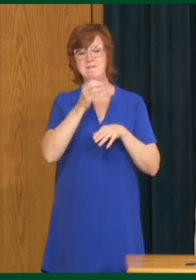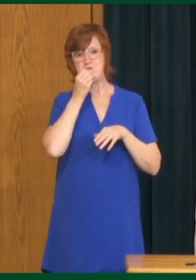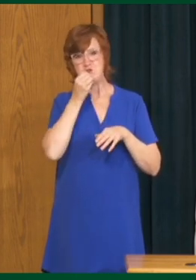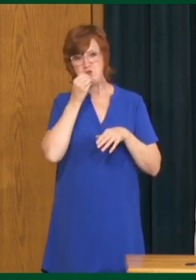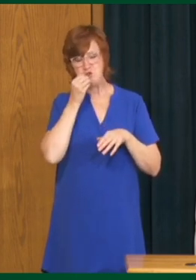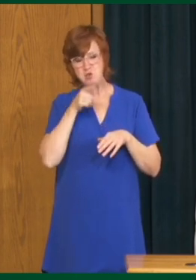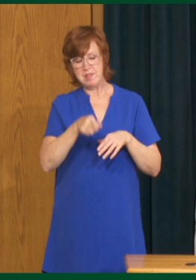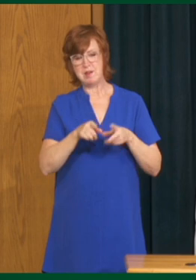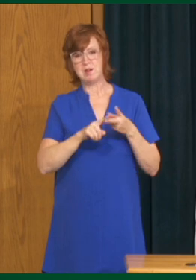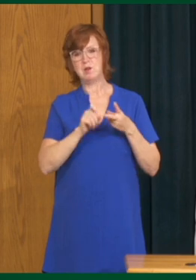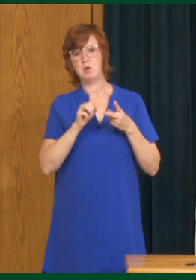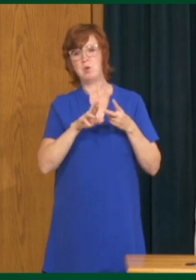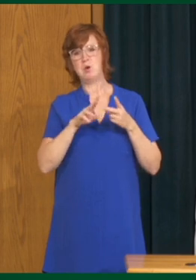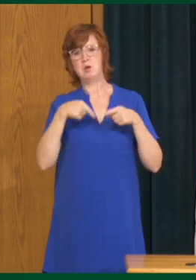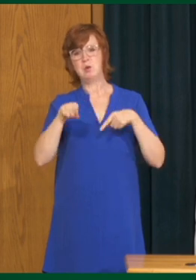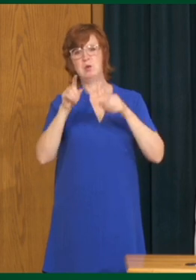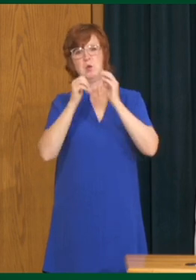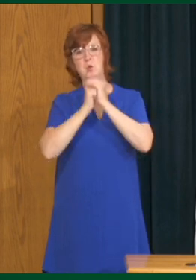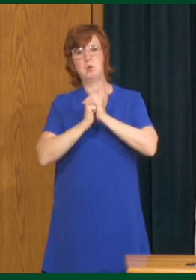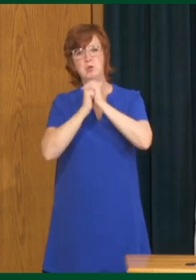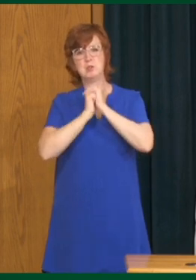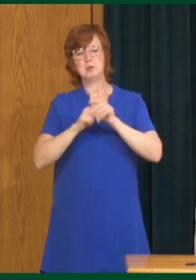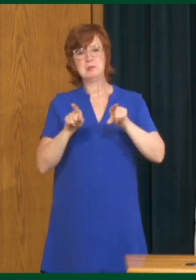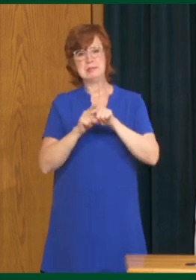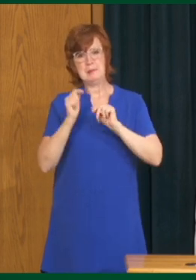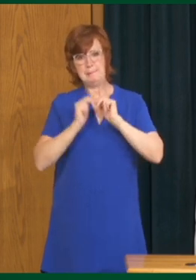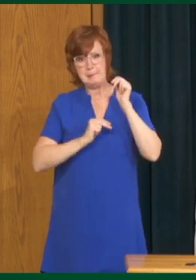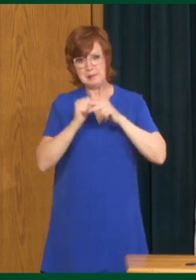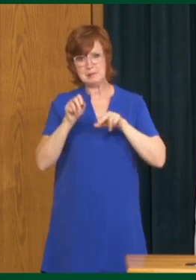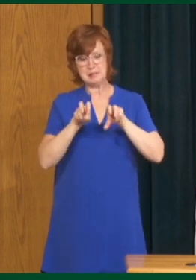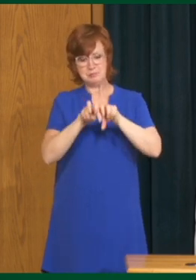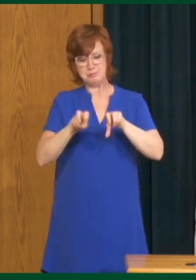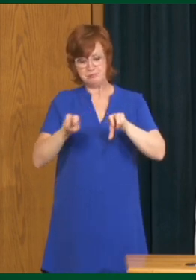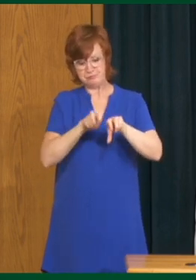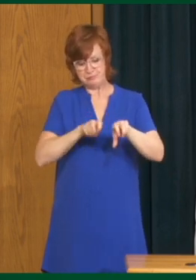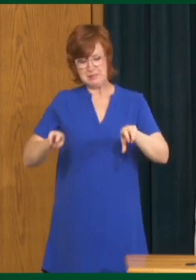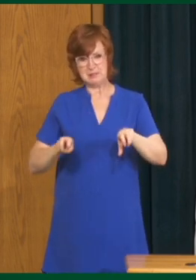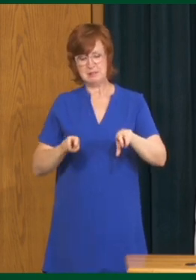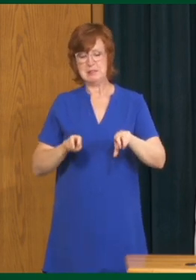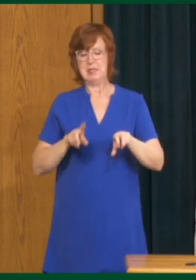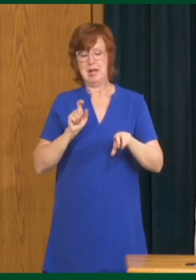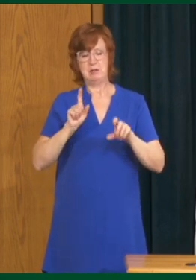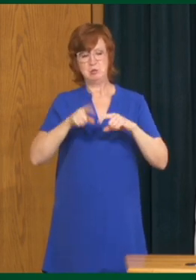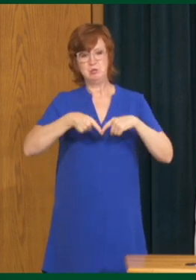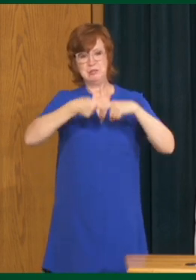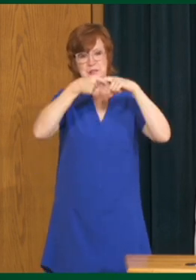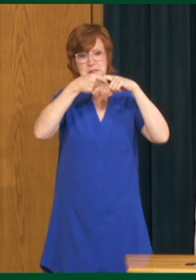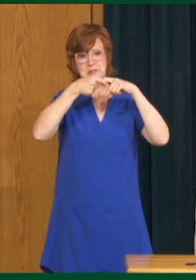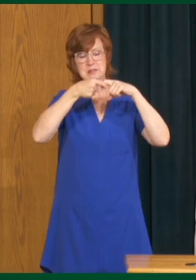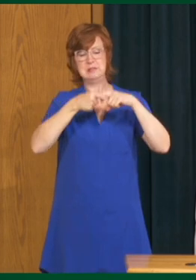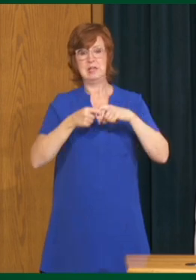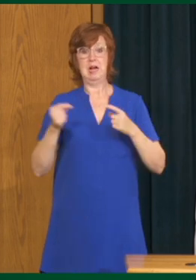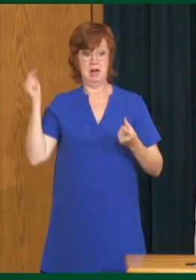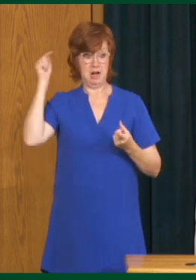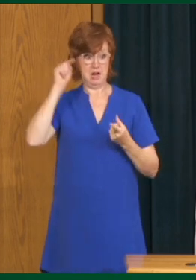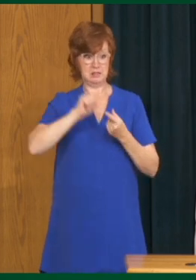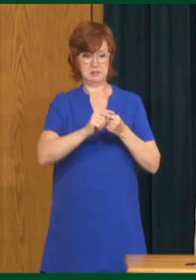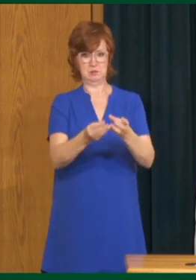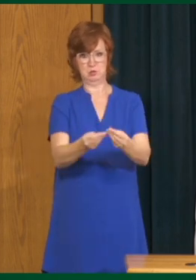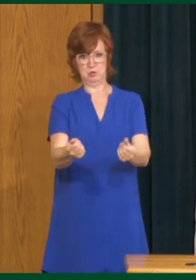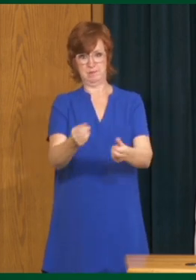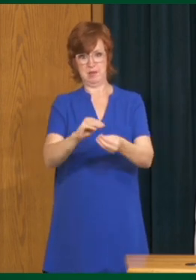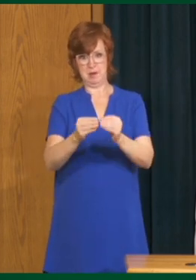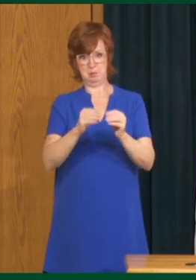for worship, and some of those practices need to pause if there's an outbreak till the outbreak settles down. So we've already seen that through